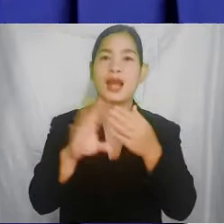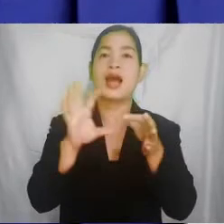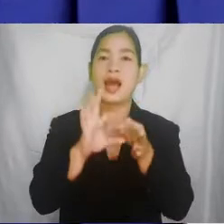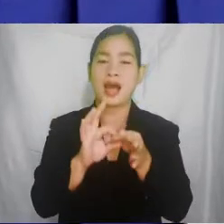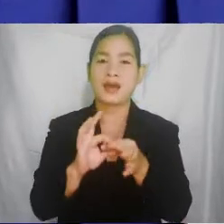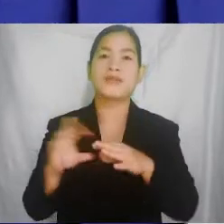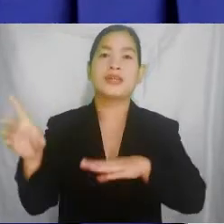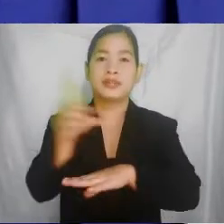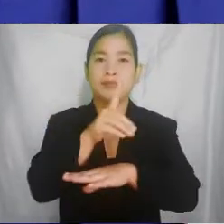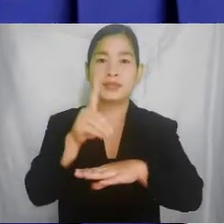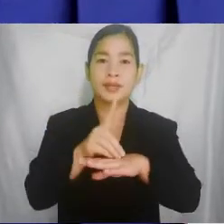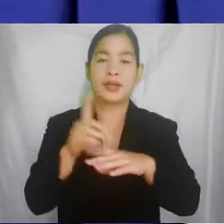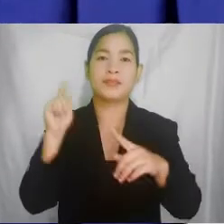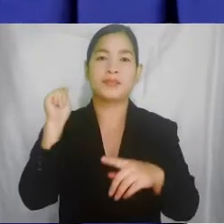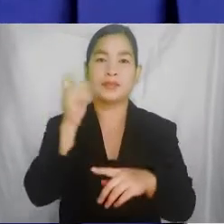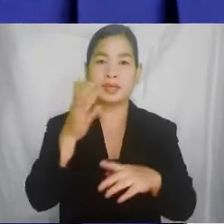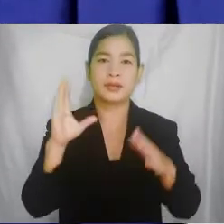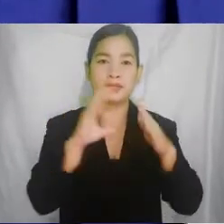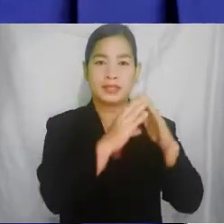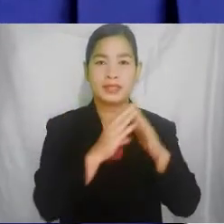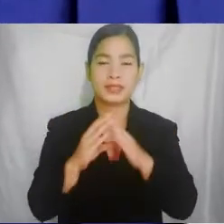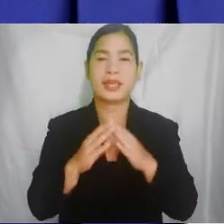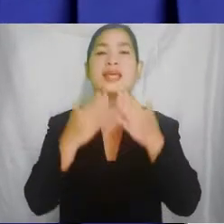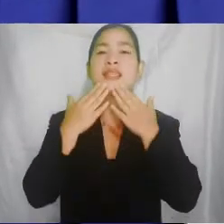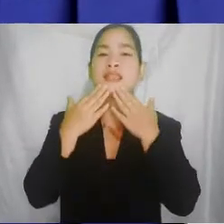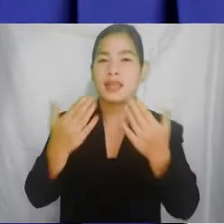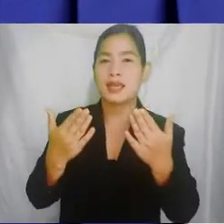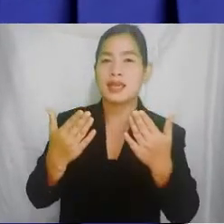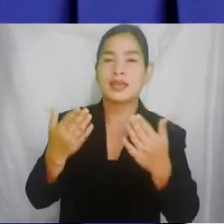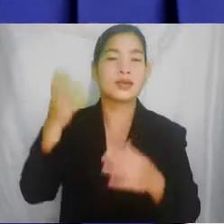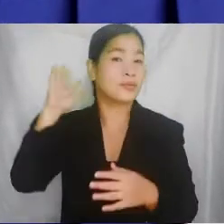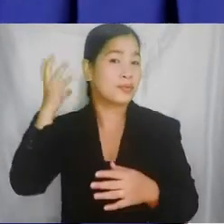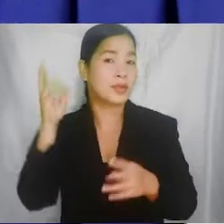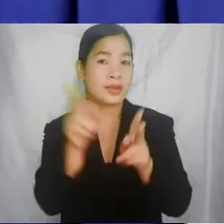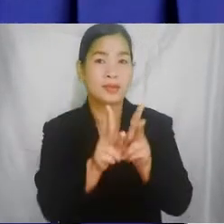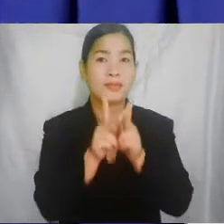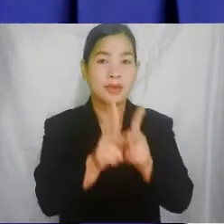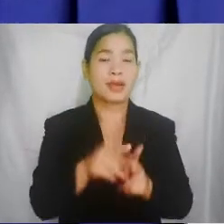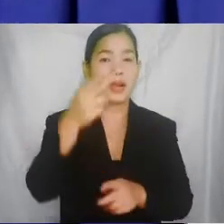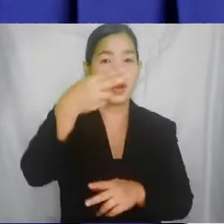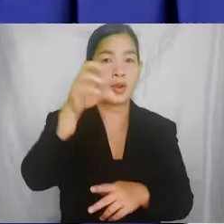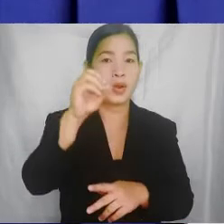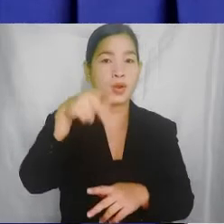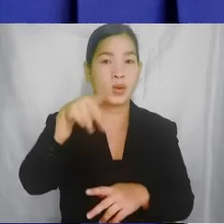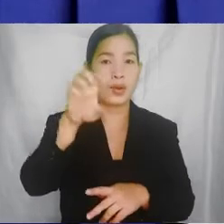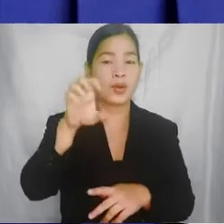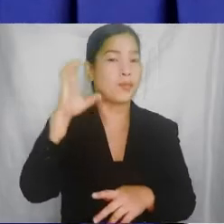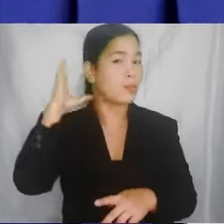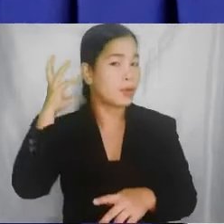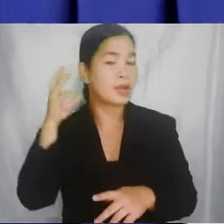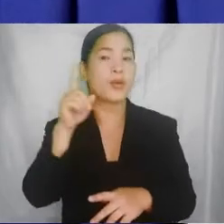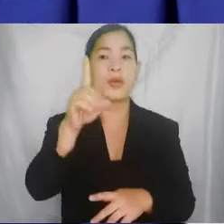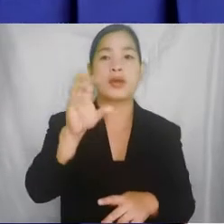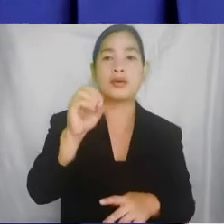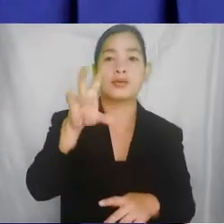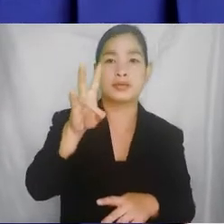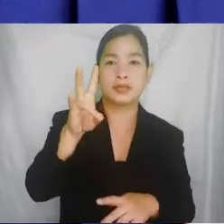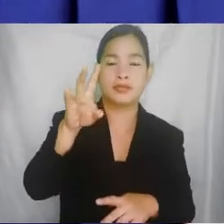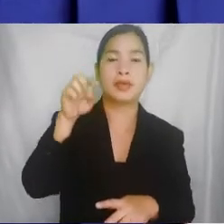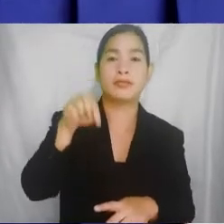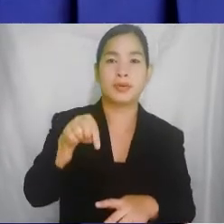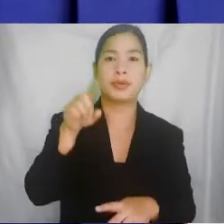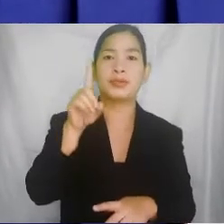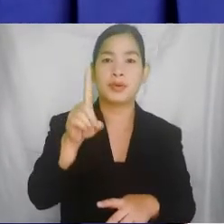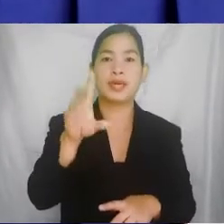DepEd Tagum City. We would like to thank our radio partner Hope Radio 107.1